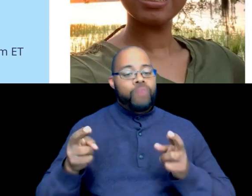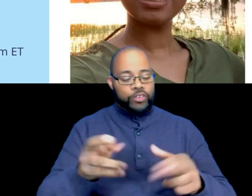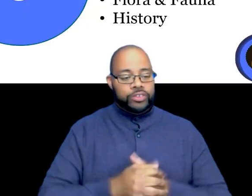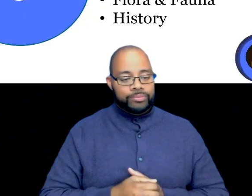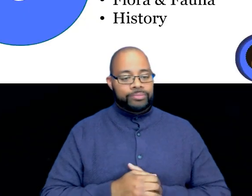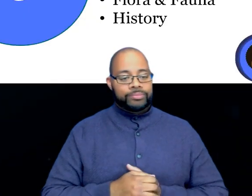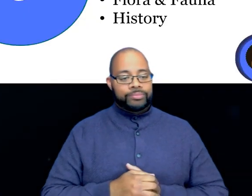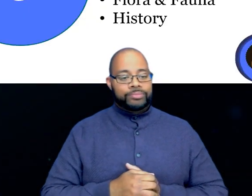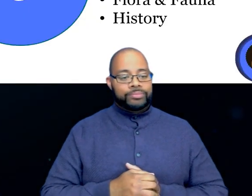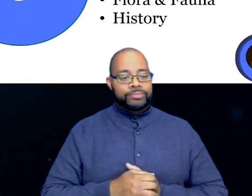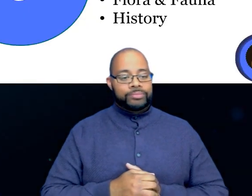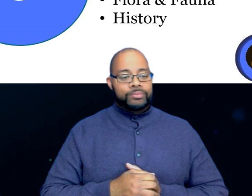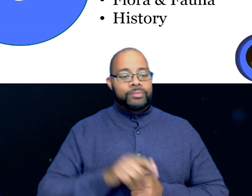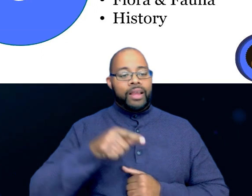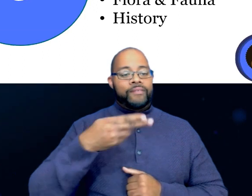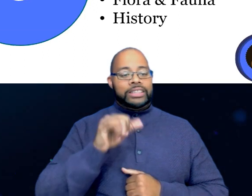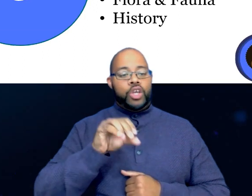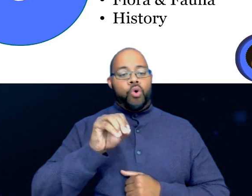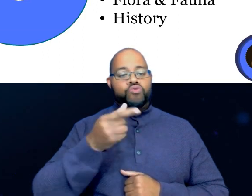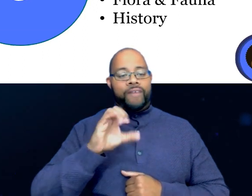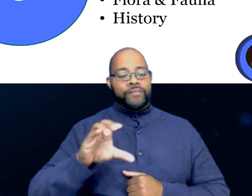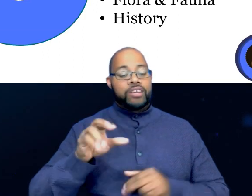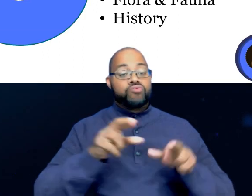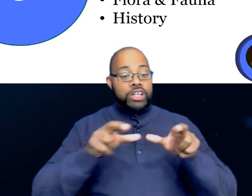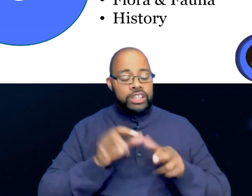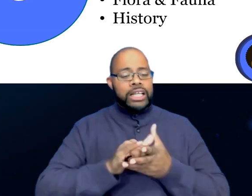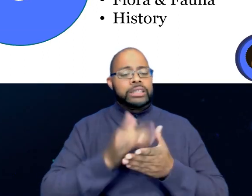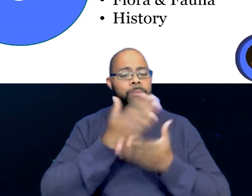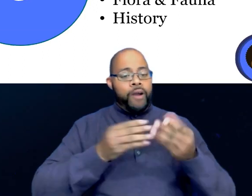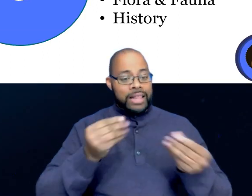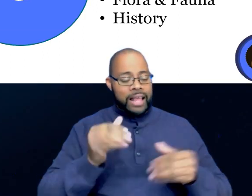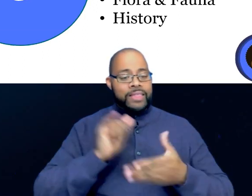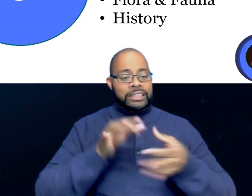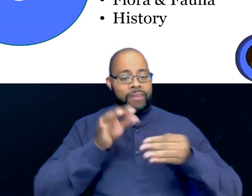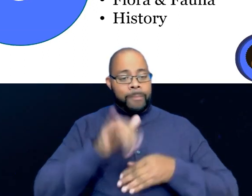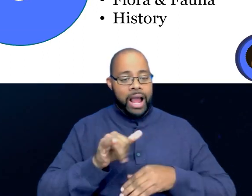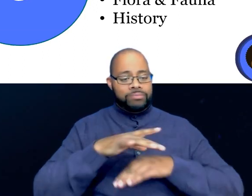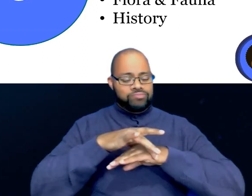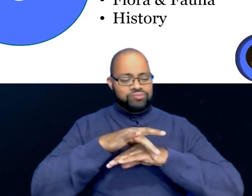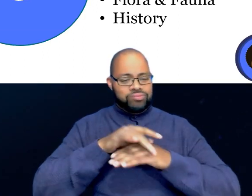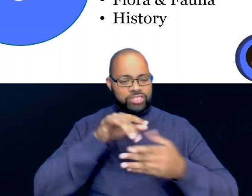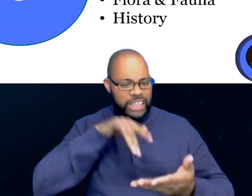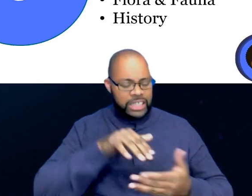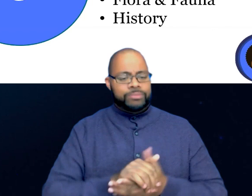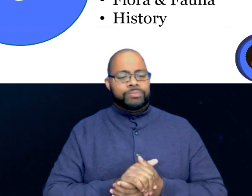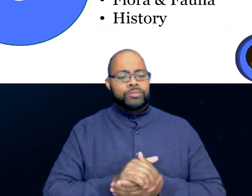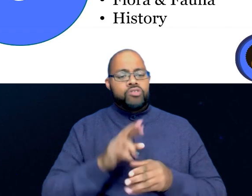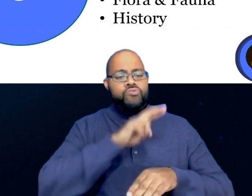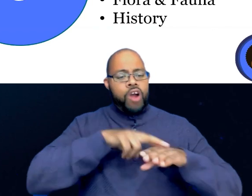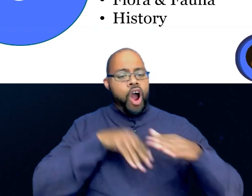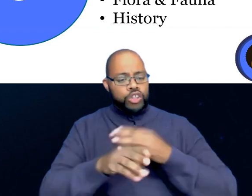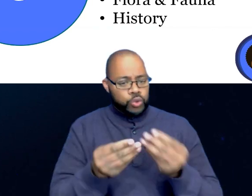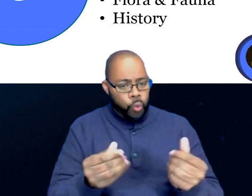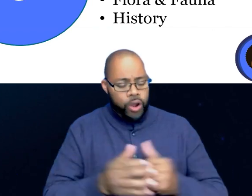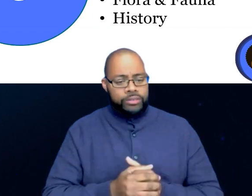rivers. A physiographic region is a large portion of land defined by its distinct geology, the rocks underneath